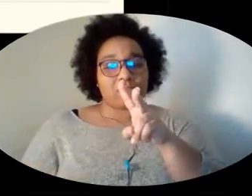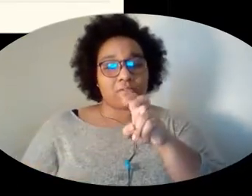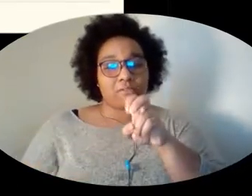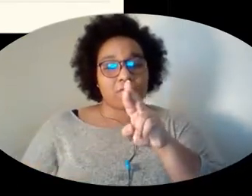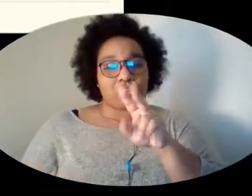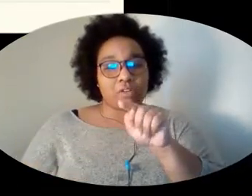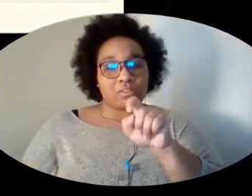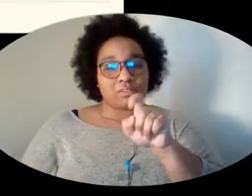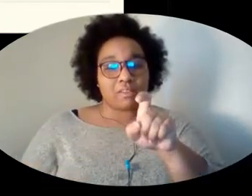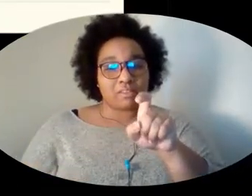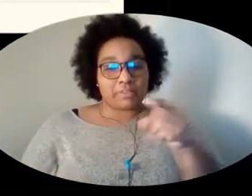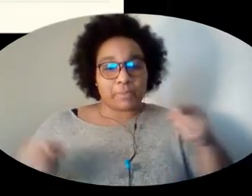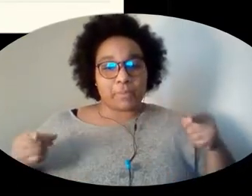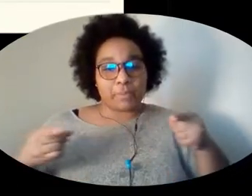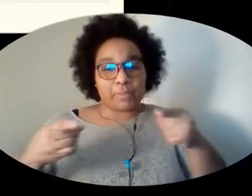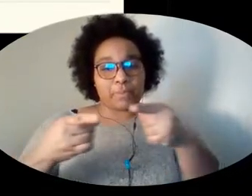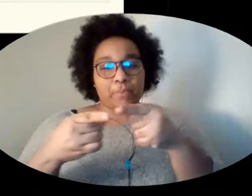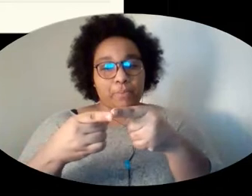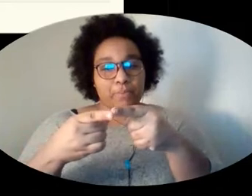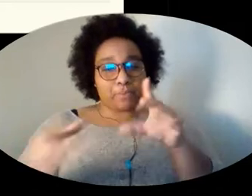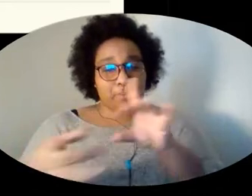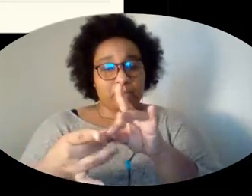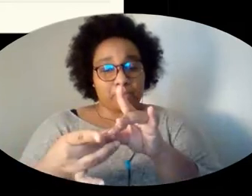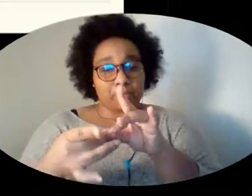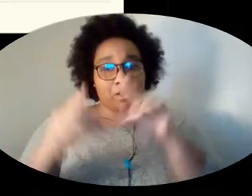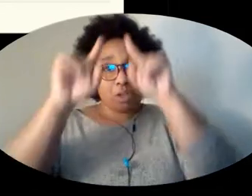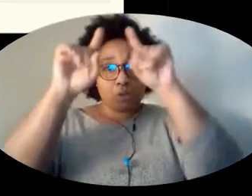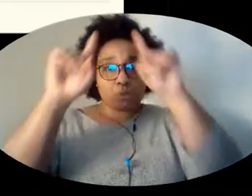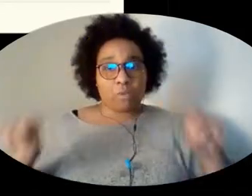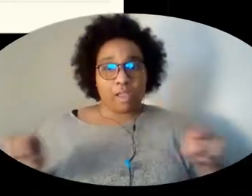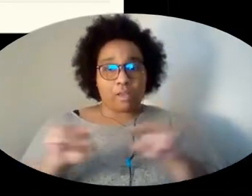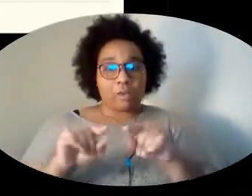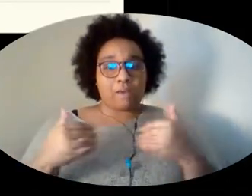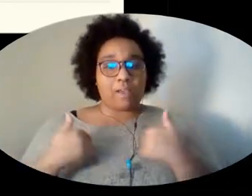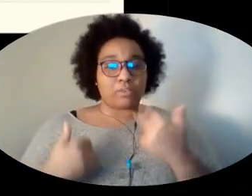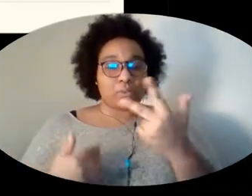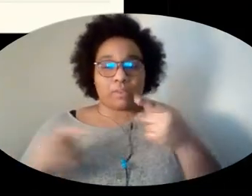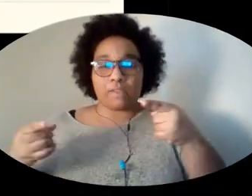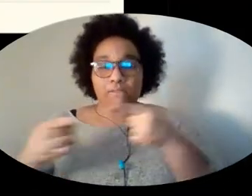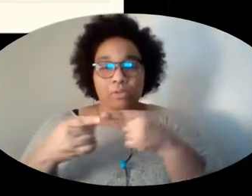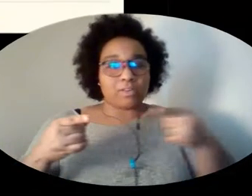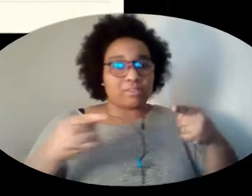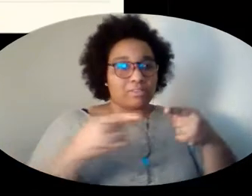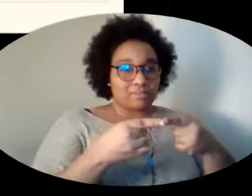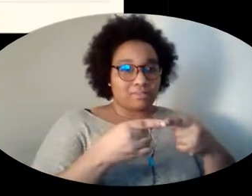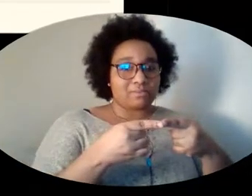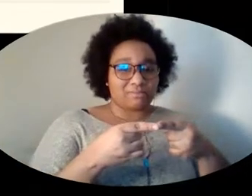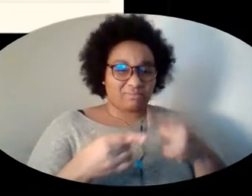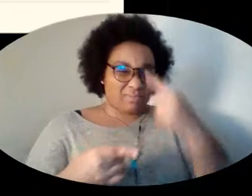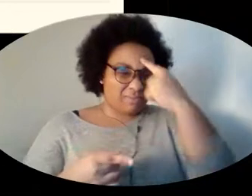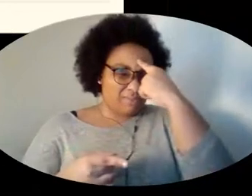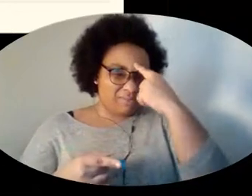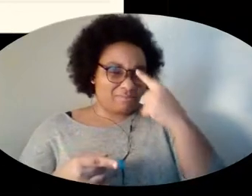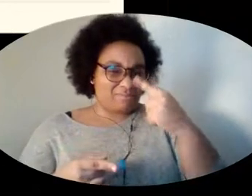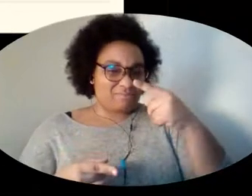point where the sides come together a triangle has three vertices can think of